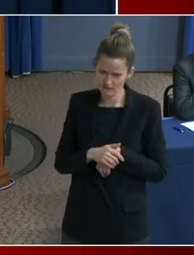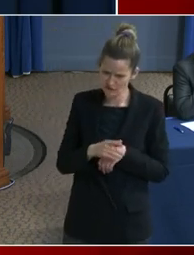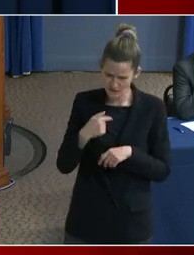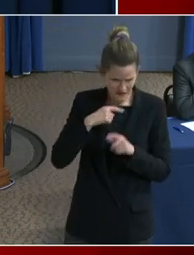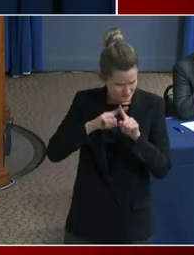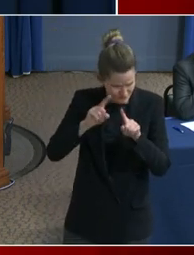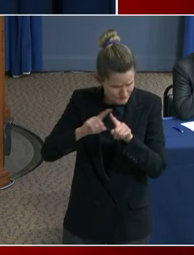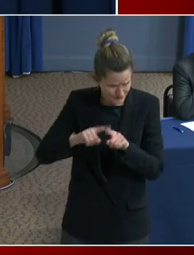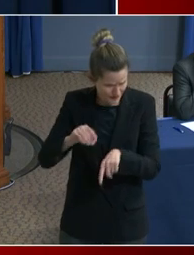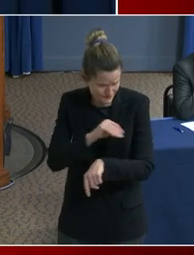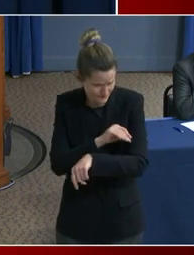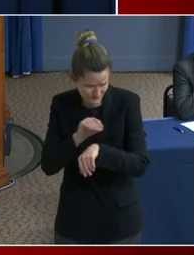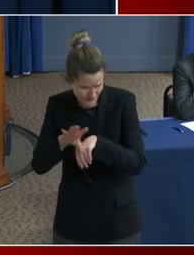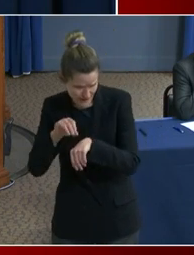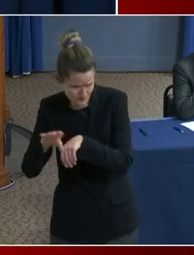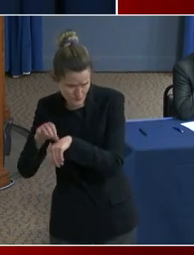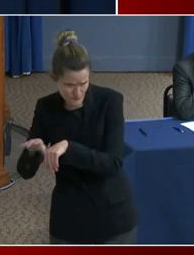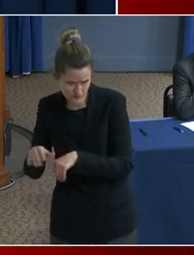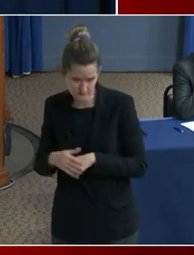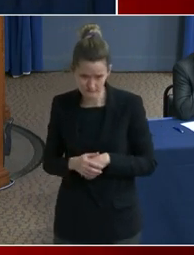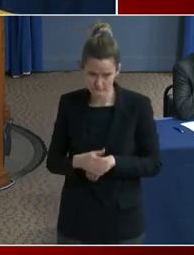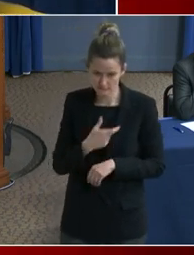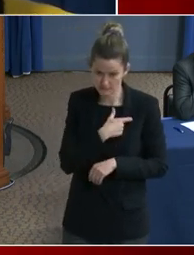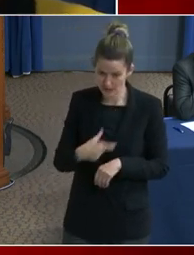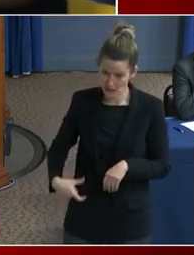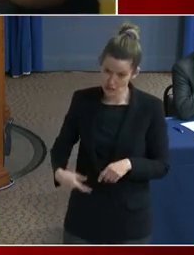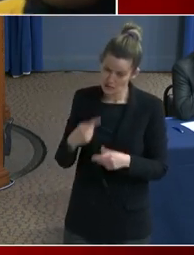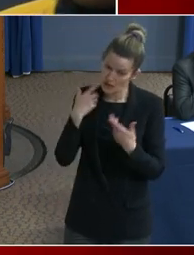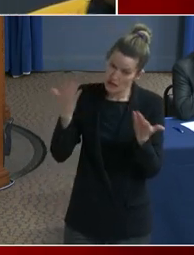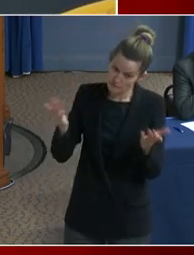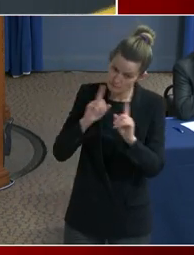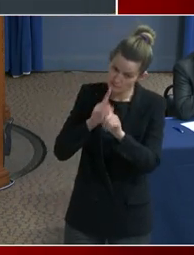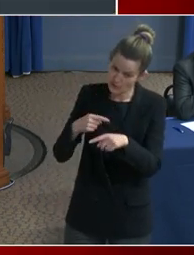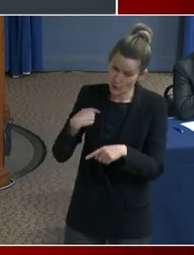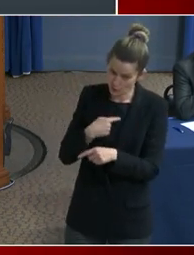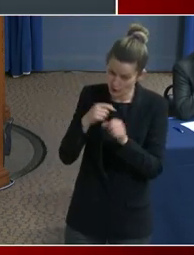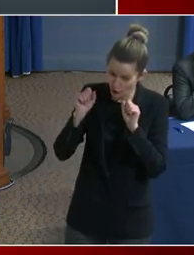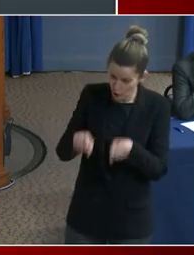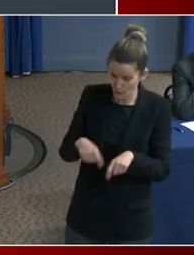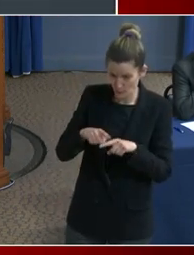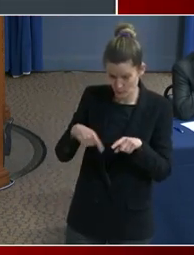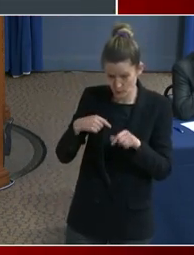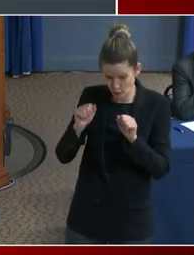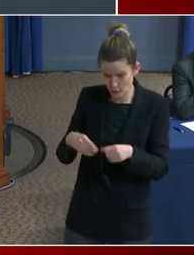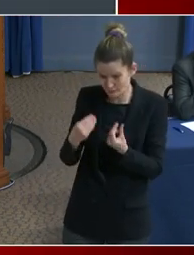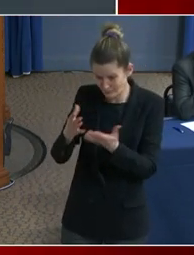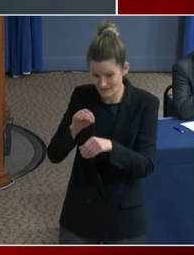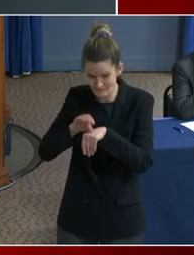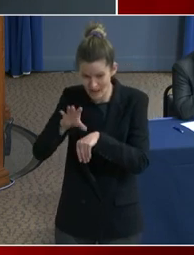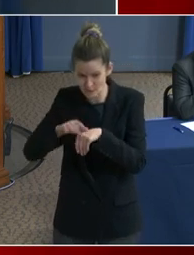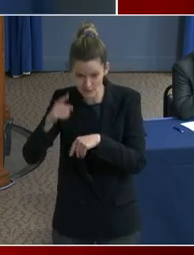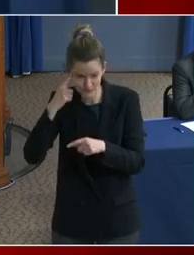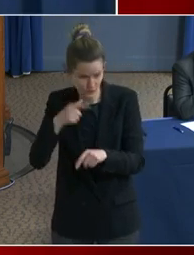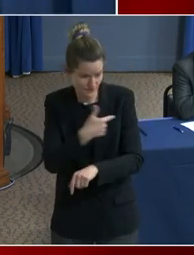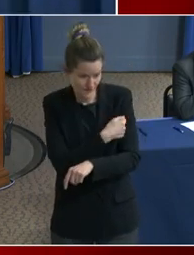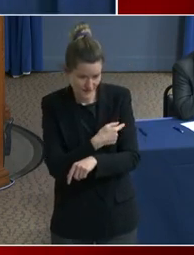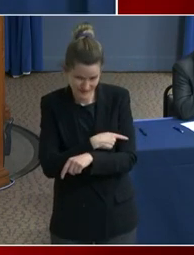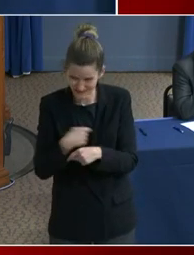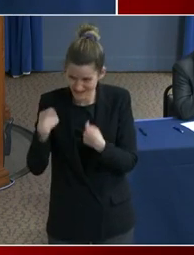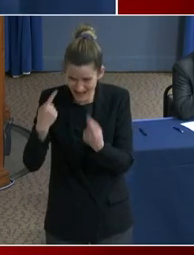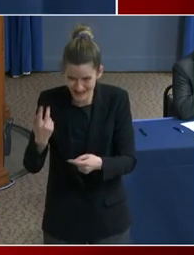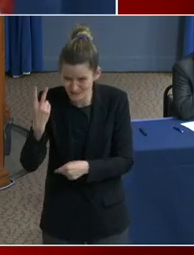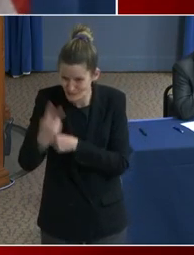We could. We've been advising in a lot of ways about vaccines. Or well,